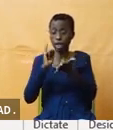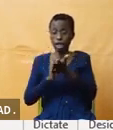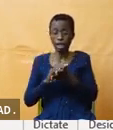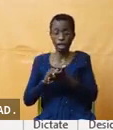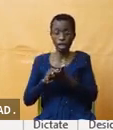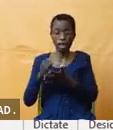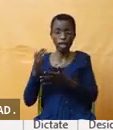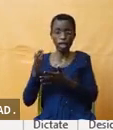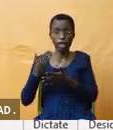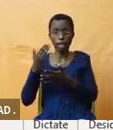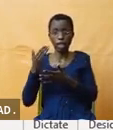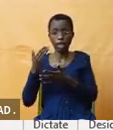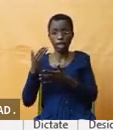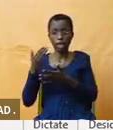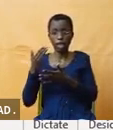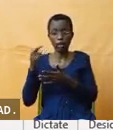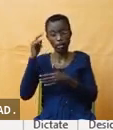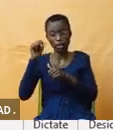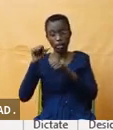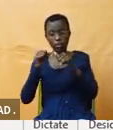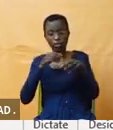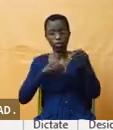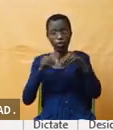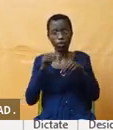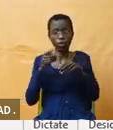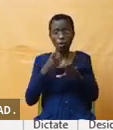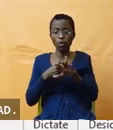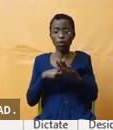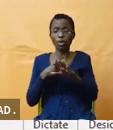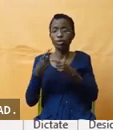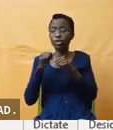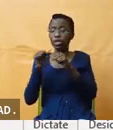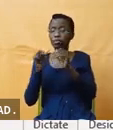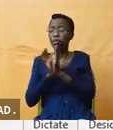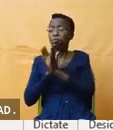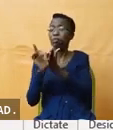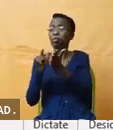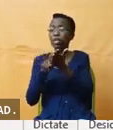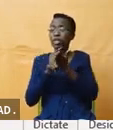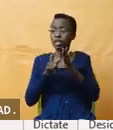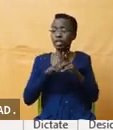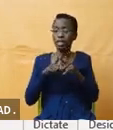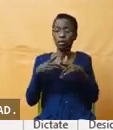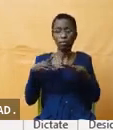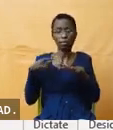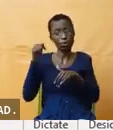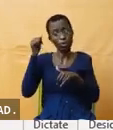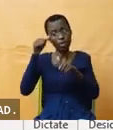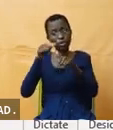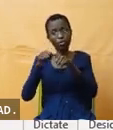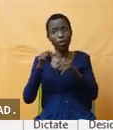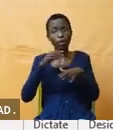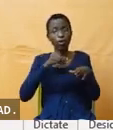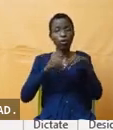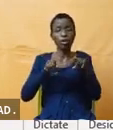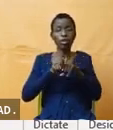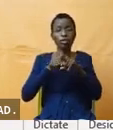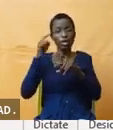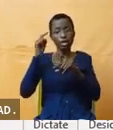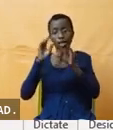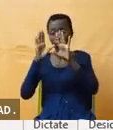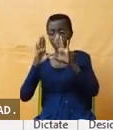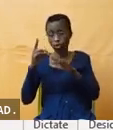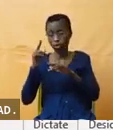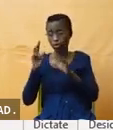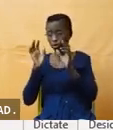issue of corruption, and whenever you're talking about public debt. But I think it will also be important for us to look at public debt